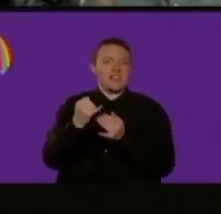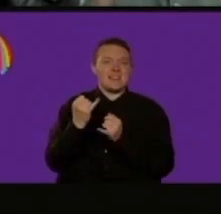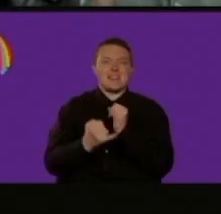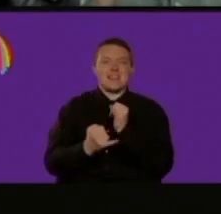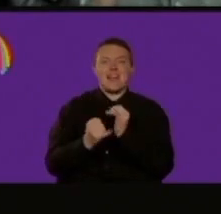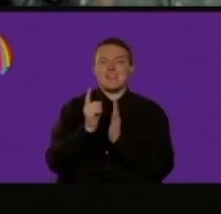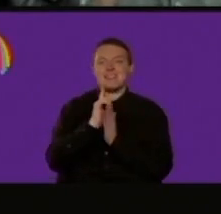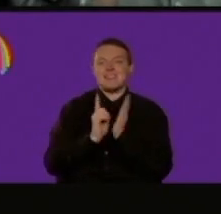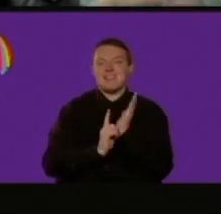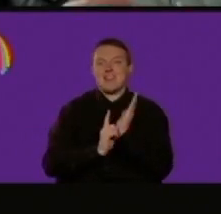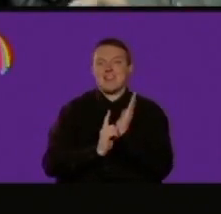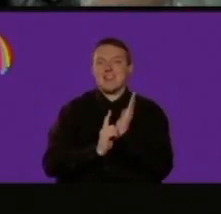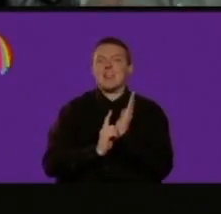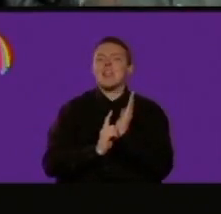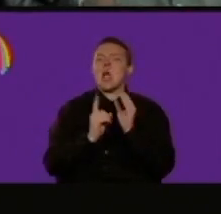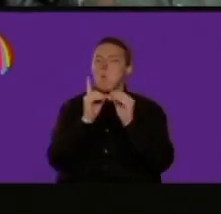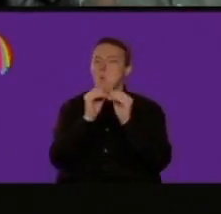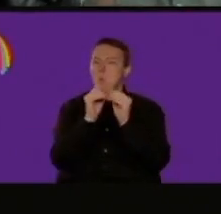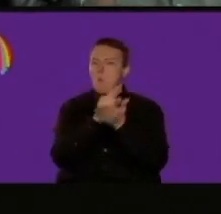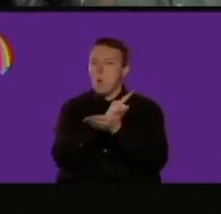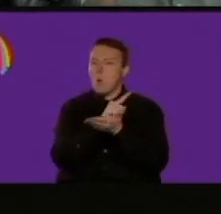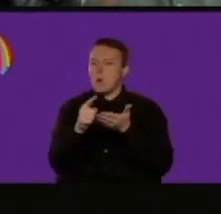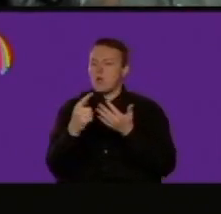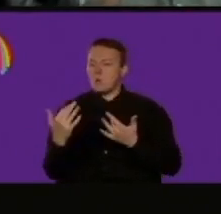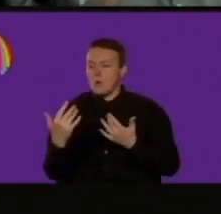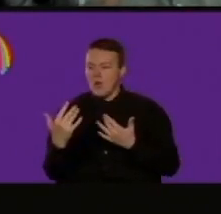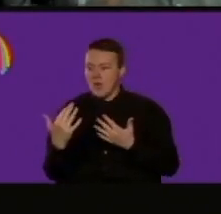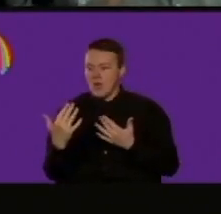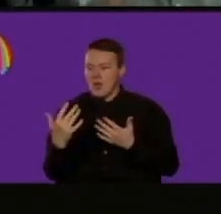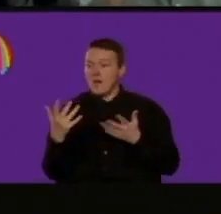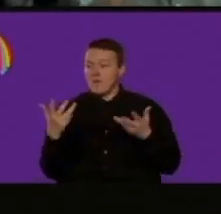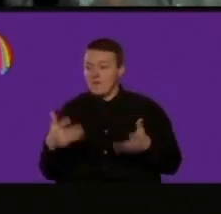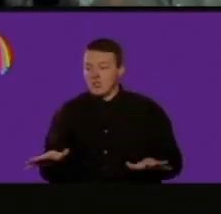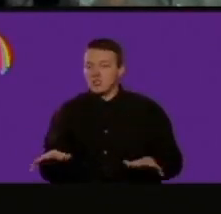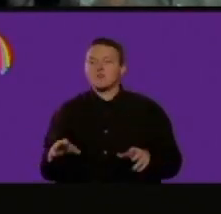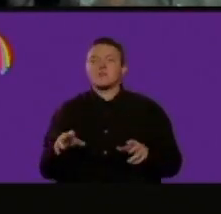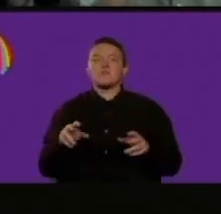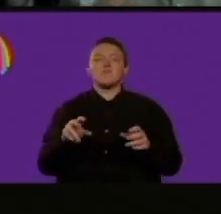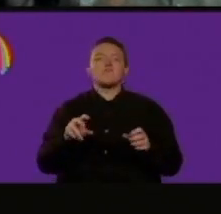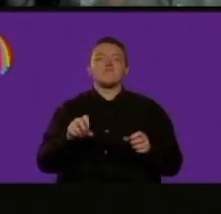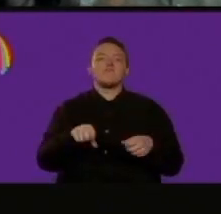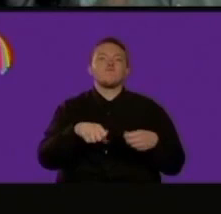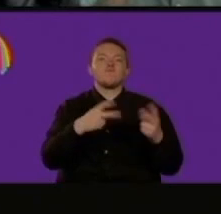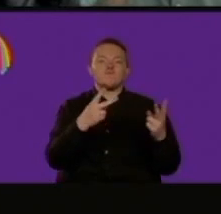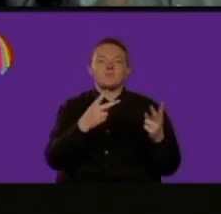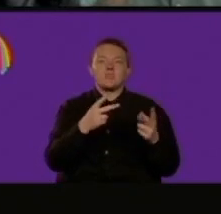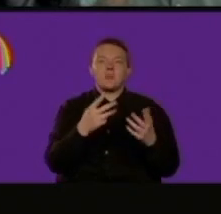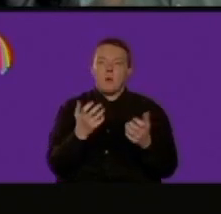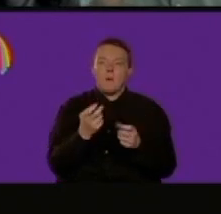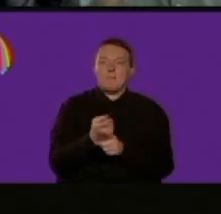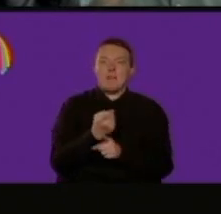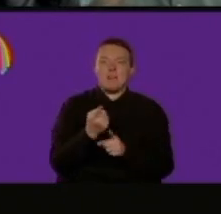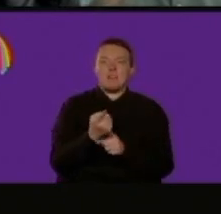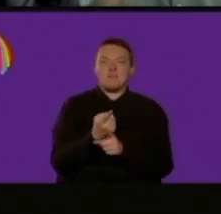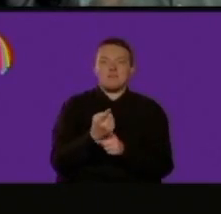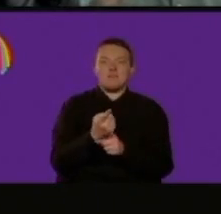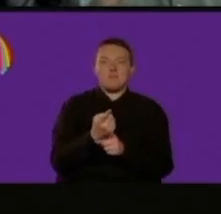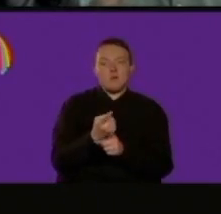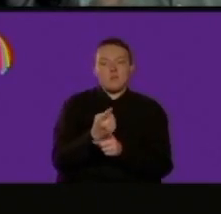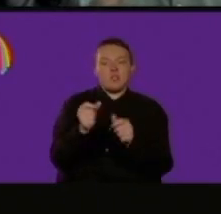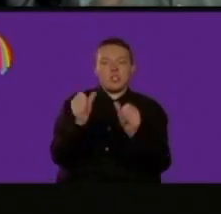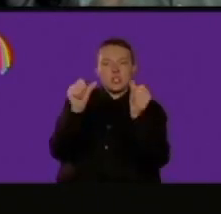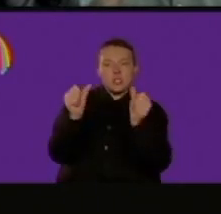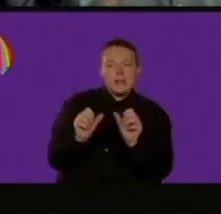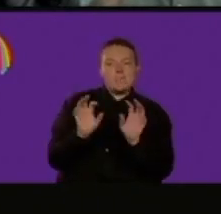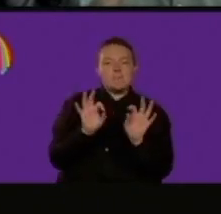if that's okay with you. Yeah, we are seeing other questions about the technology from Selena Hidalgo, for instance.